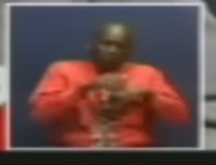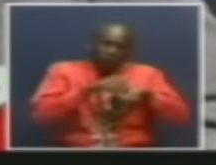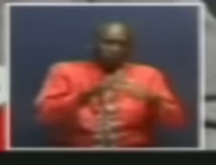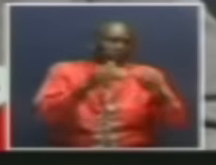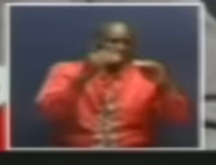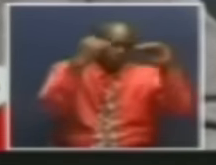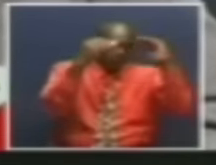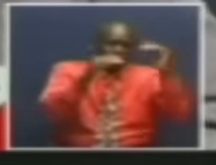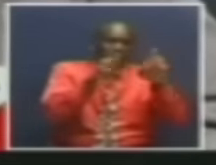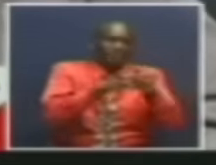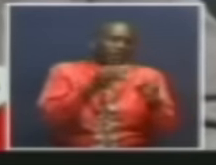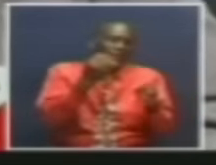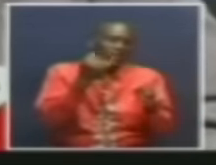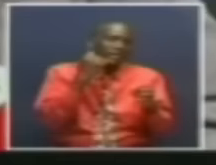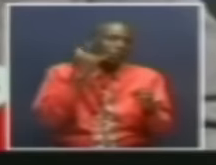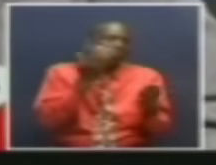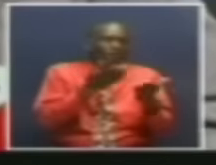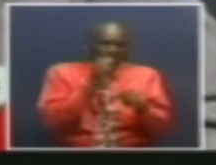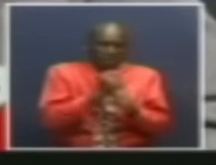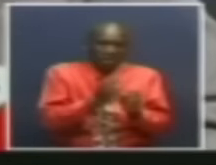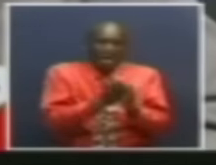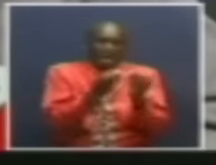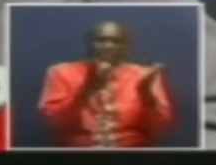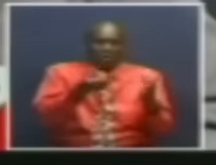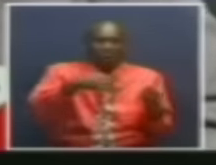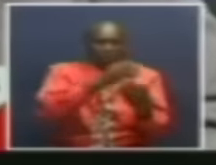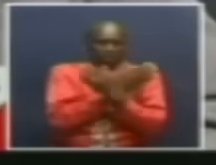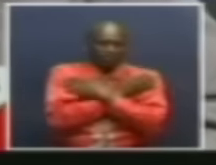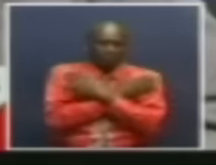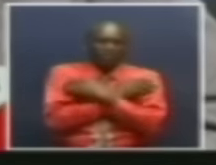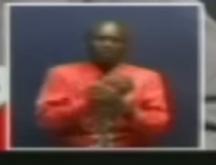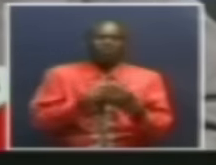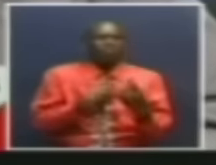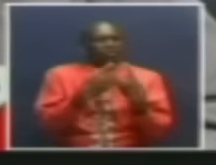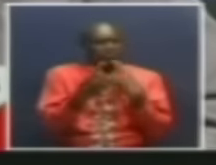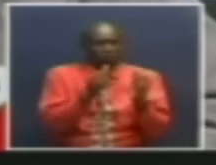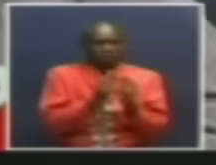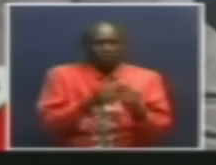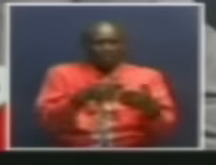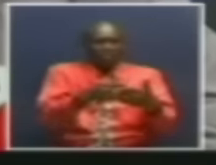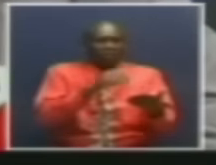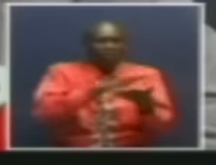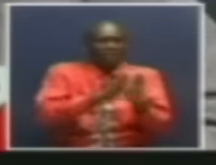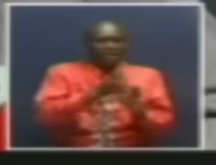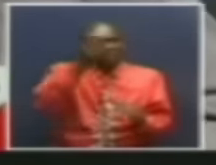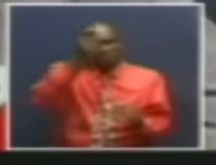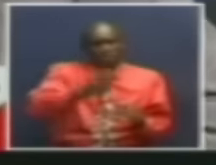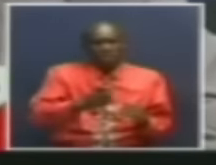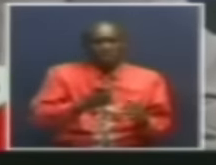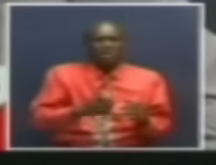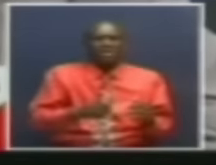practiced, and several of our colleagues that we have talked to even before he became a judge,